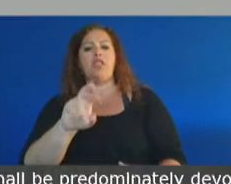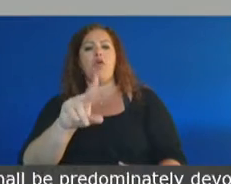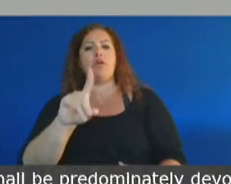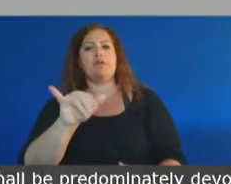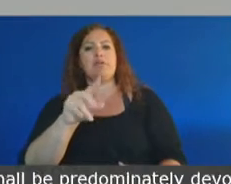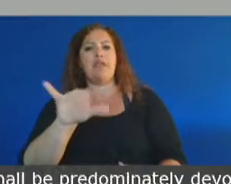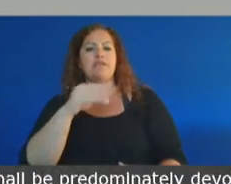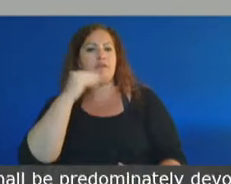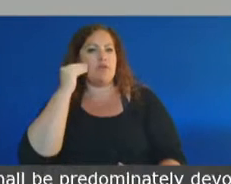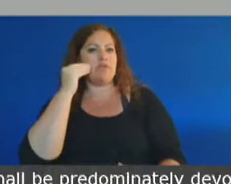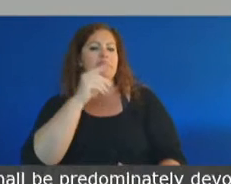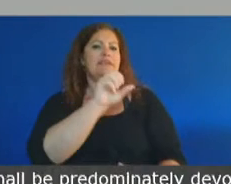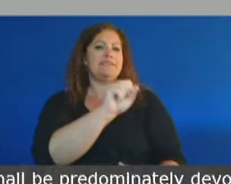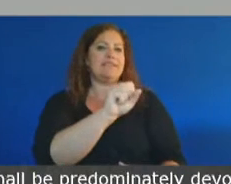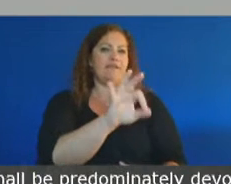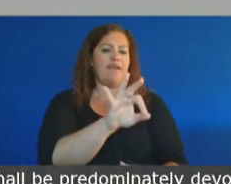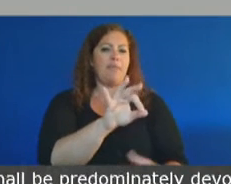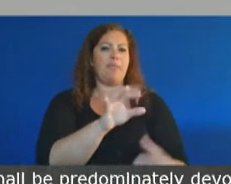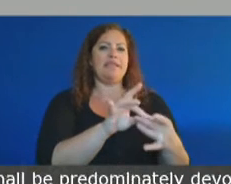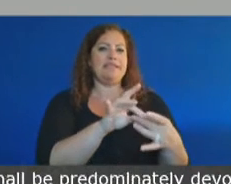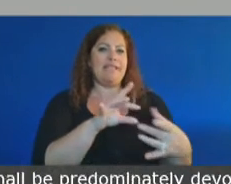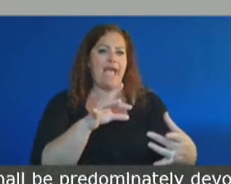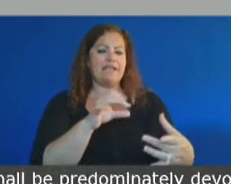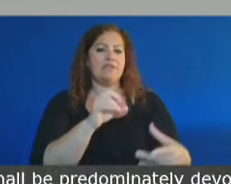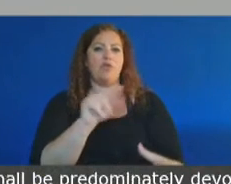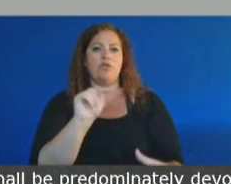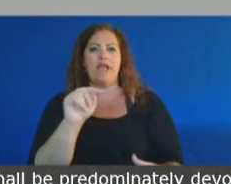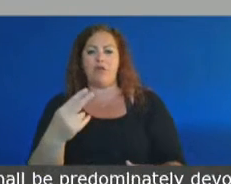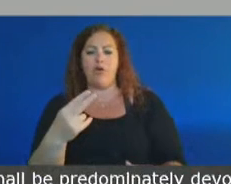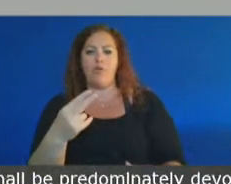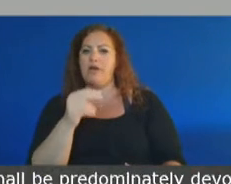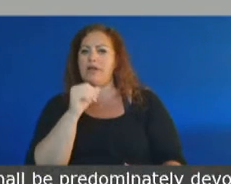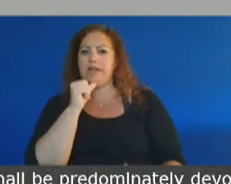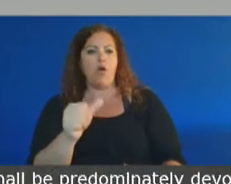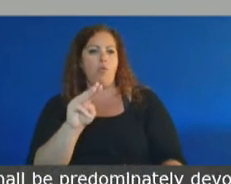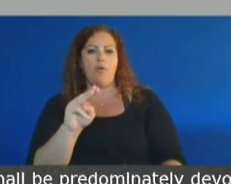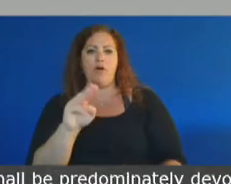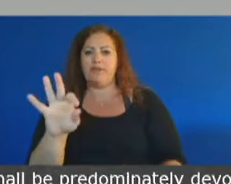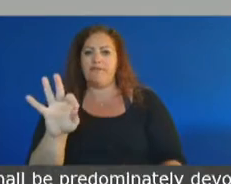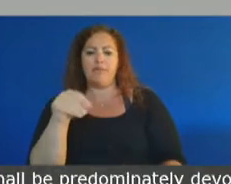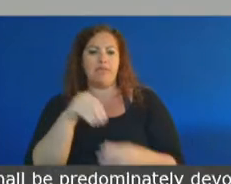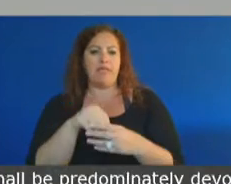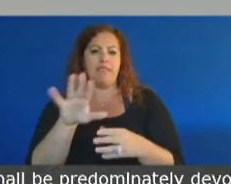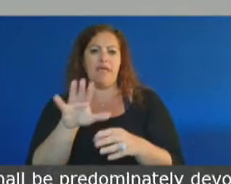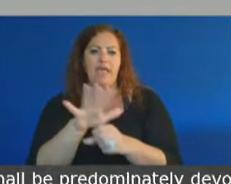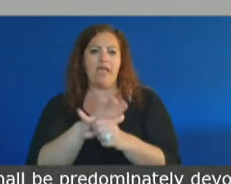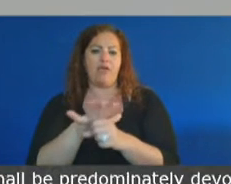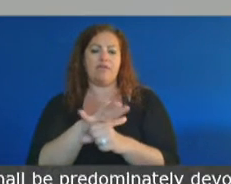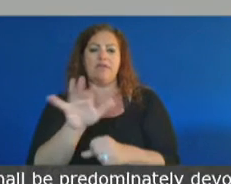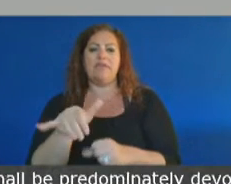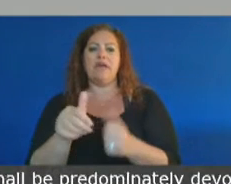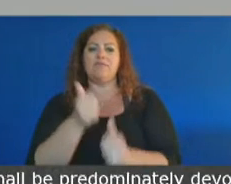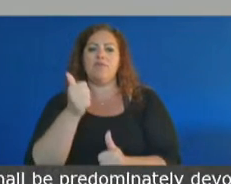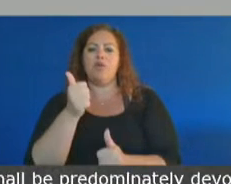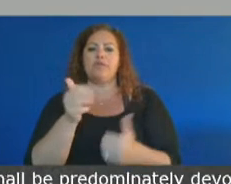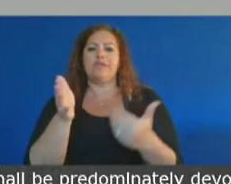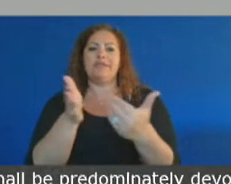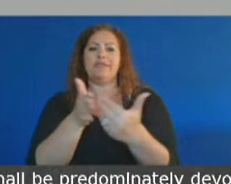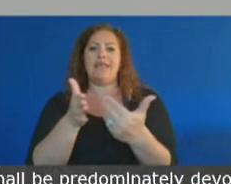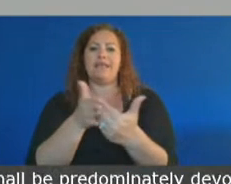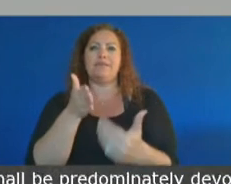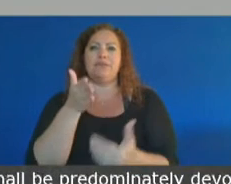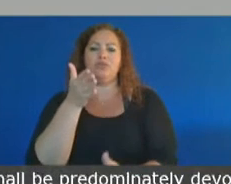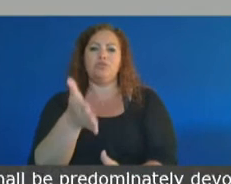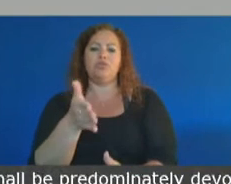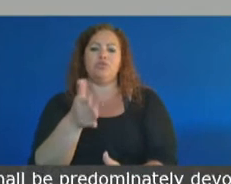single family detached uh or town home units so no multif family in those areas and those are the areas that are predominantly up against some existing uh